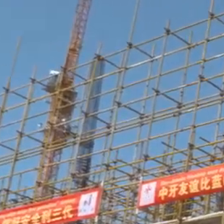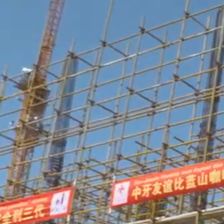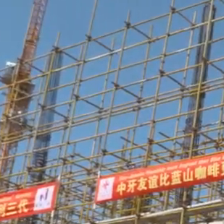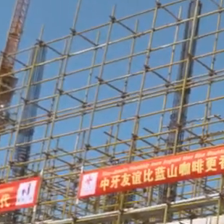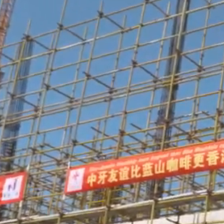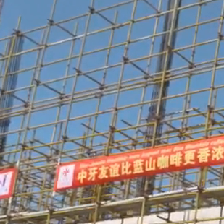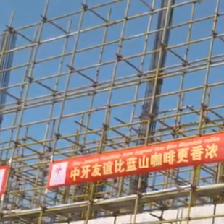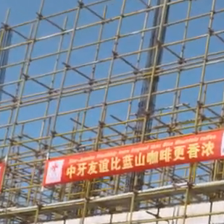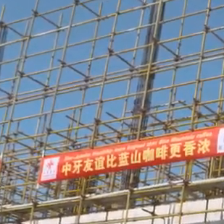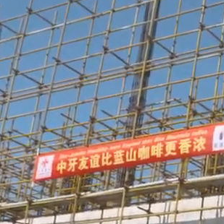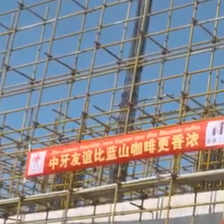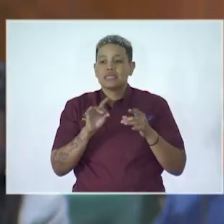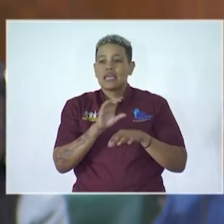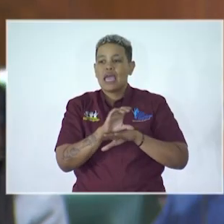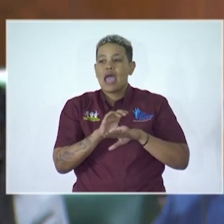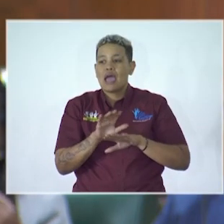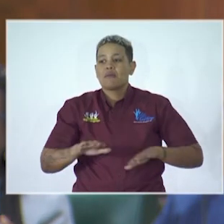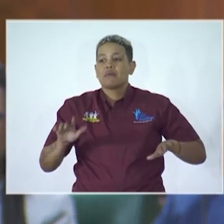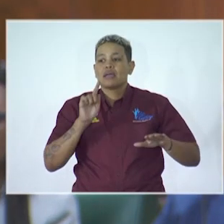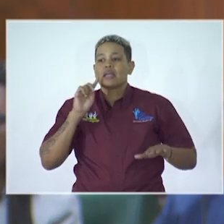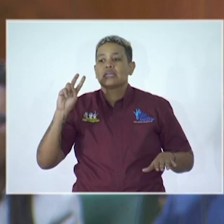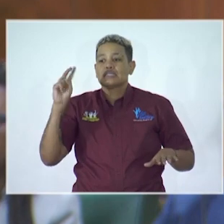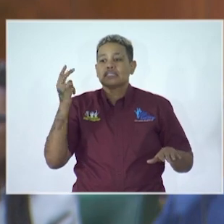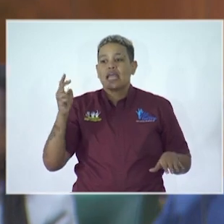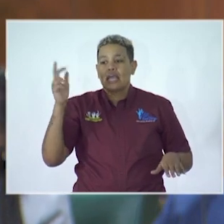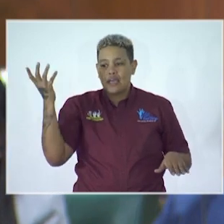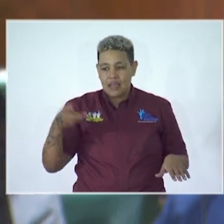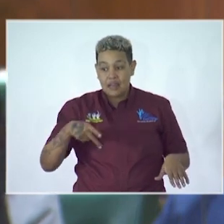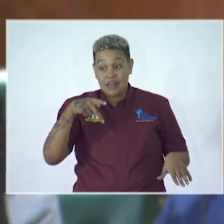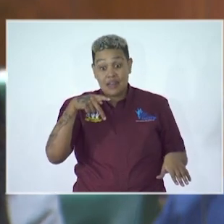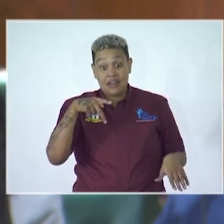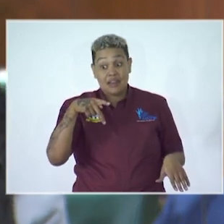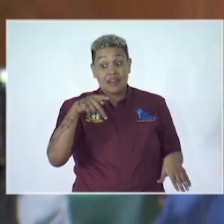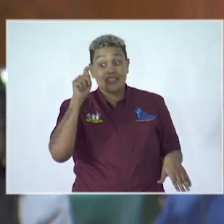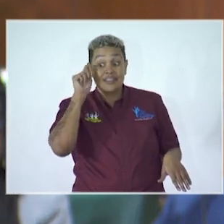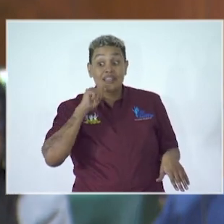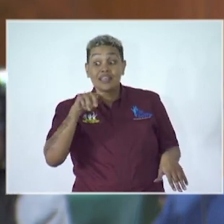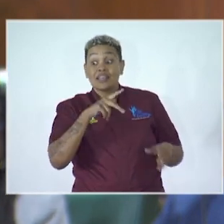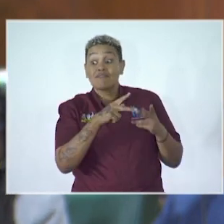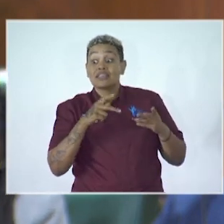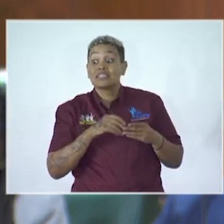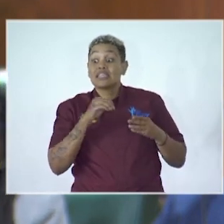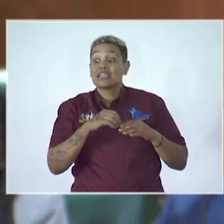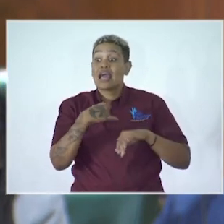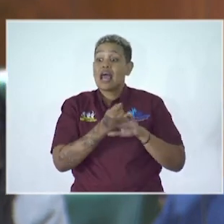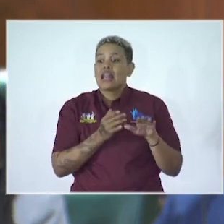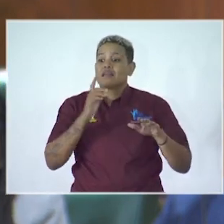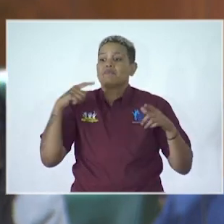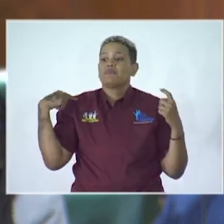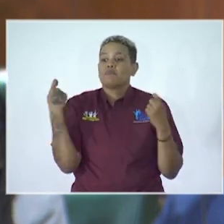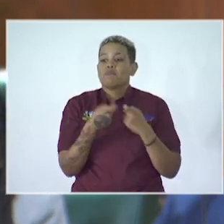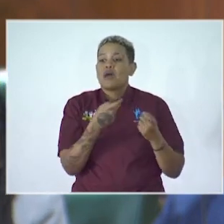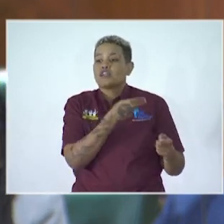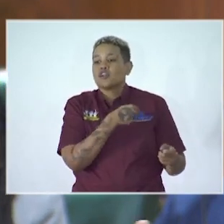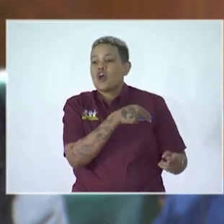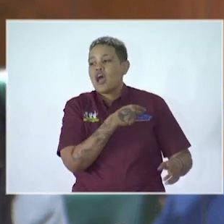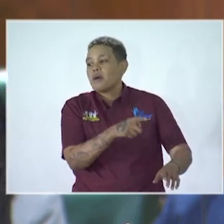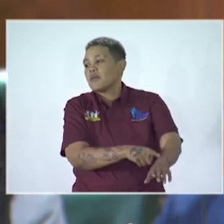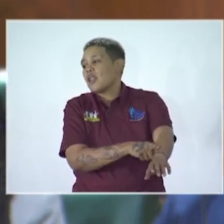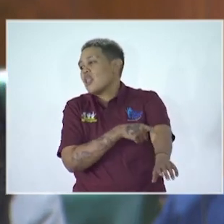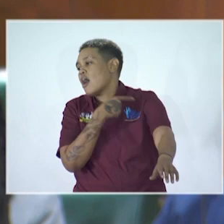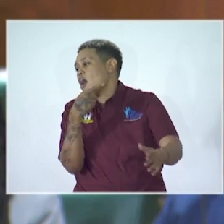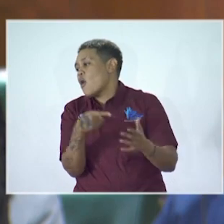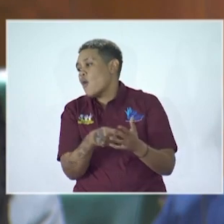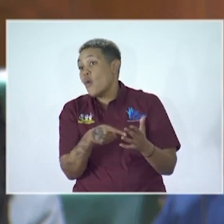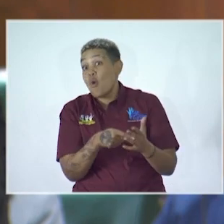$450 million has so far been spent through grant funding from the People's Republic of China. The Spanish Town Hospital, long overdue